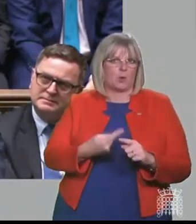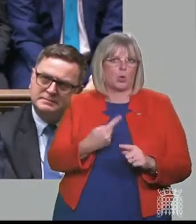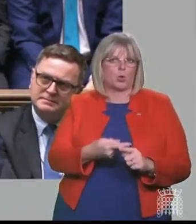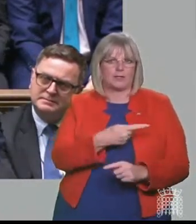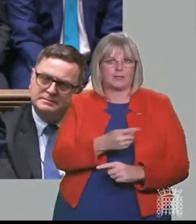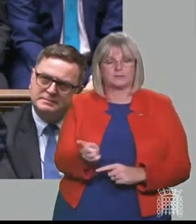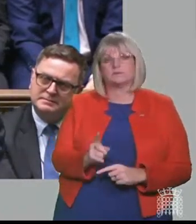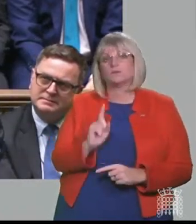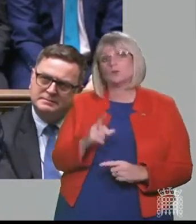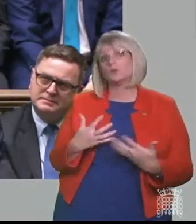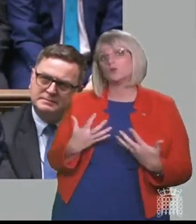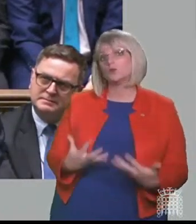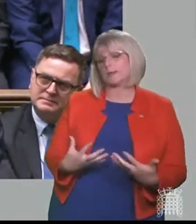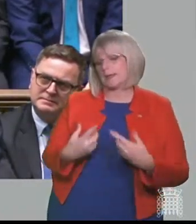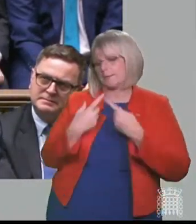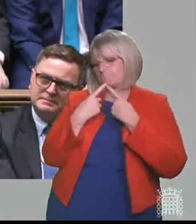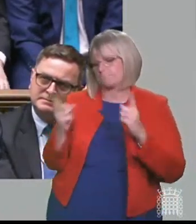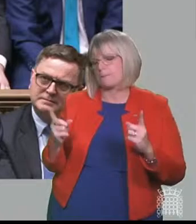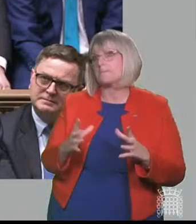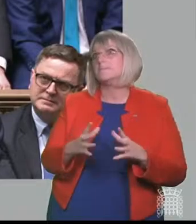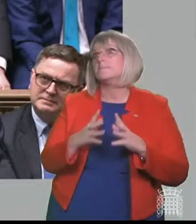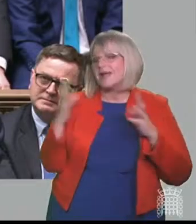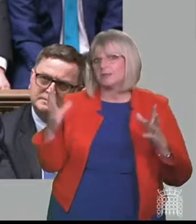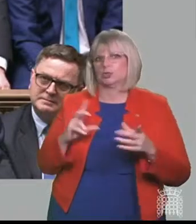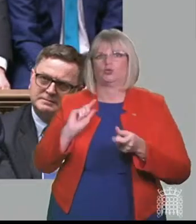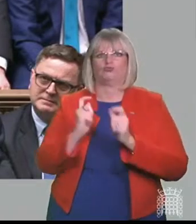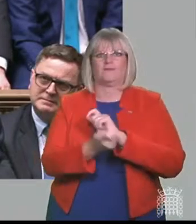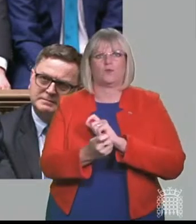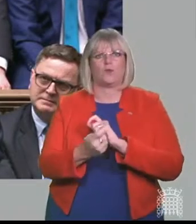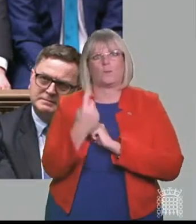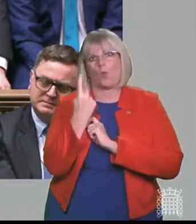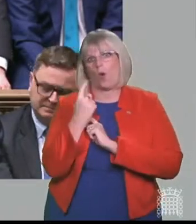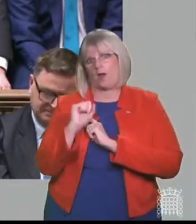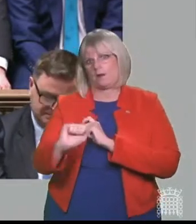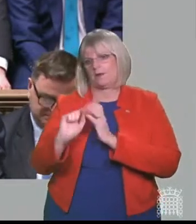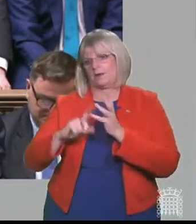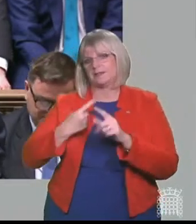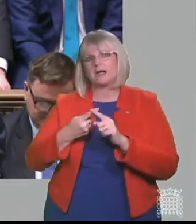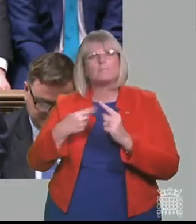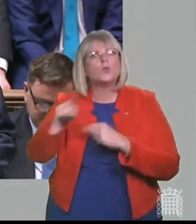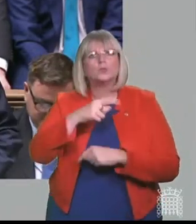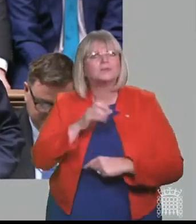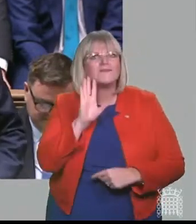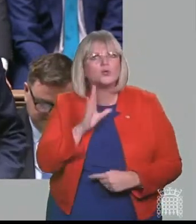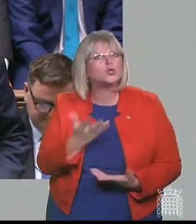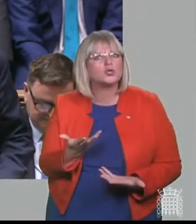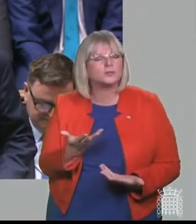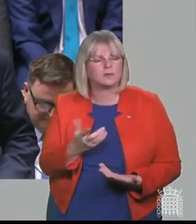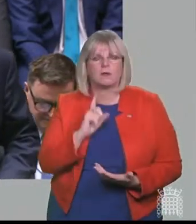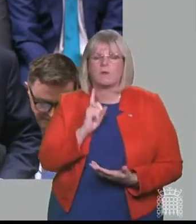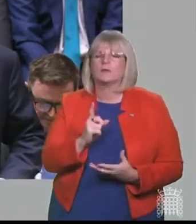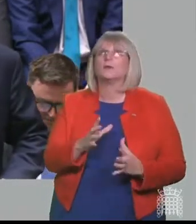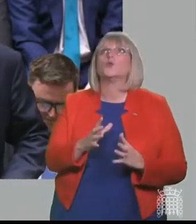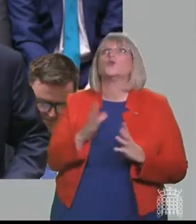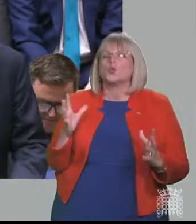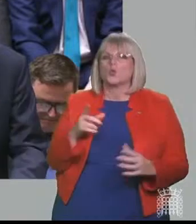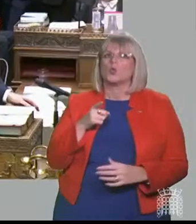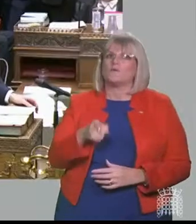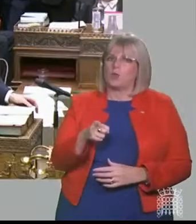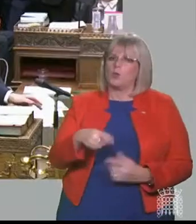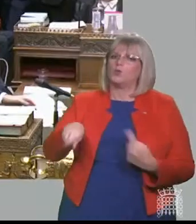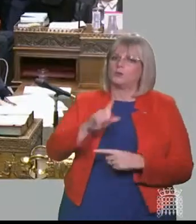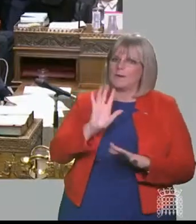major reform of one of those taxes. It's one most people haven't heard of, but it's a big deal for those who have to pay